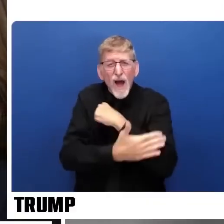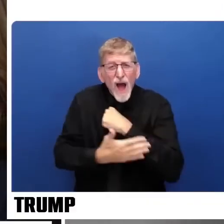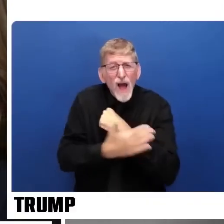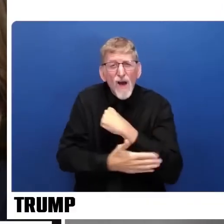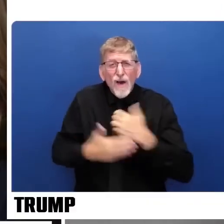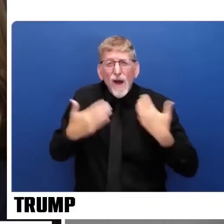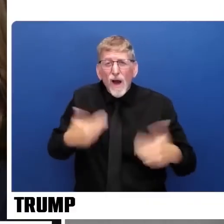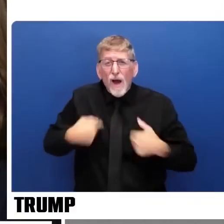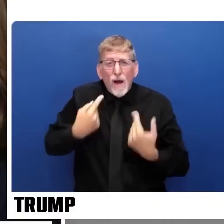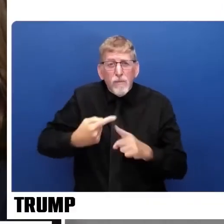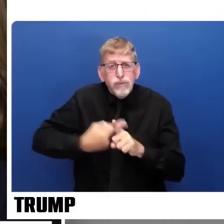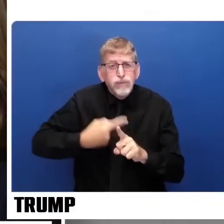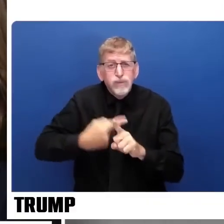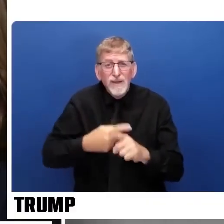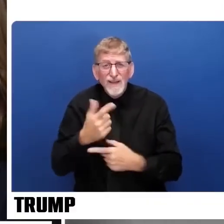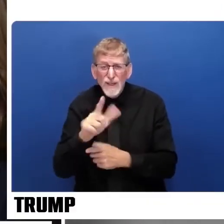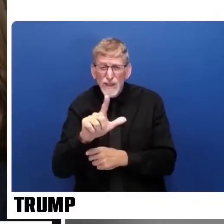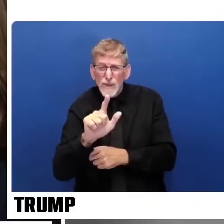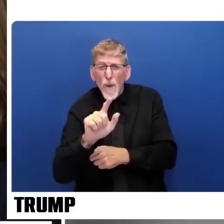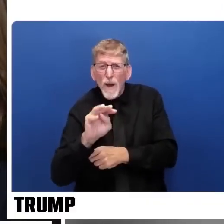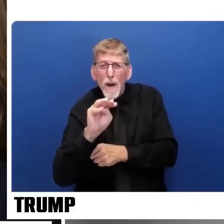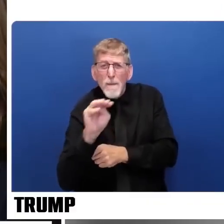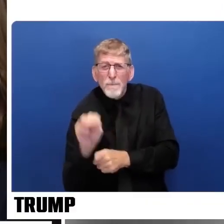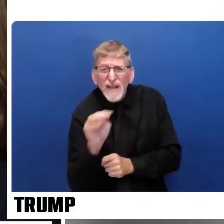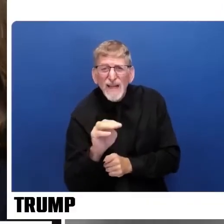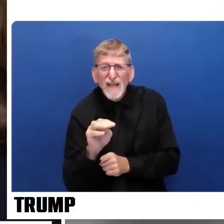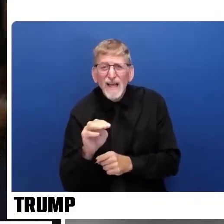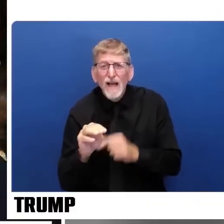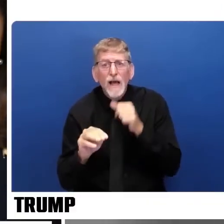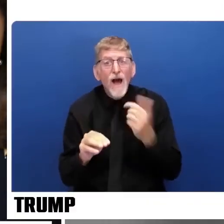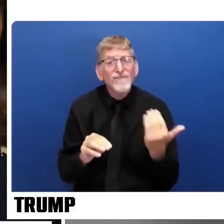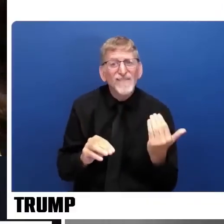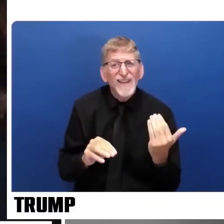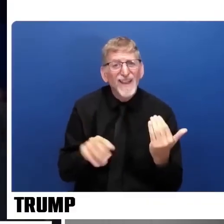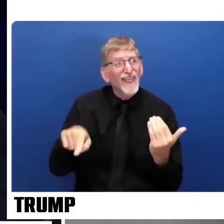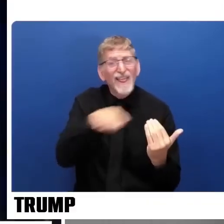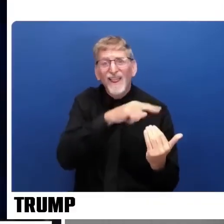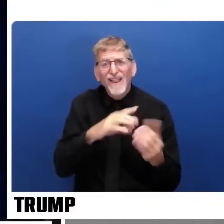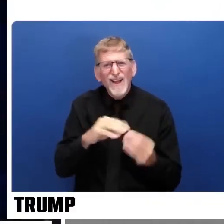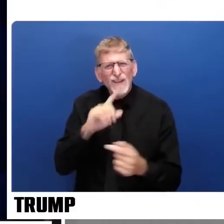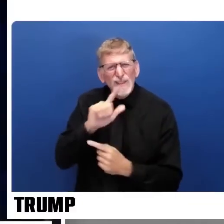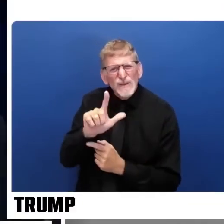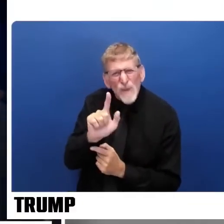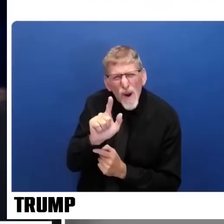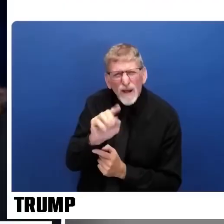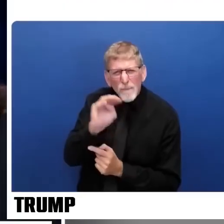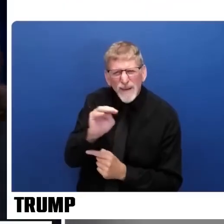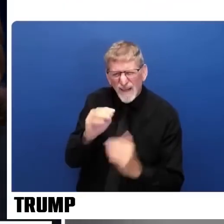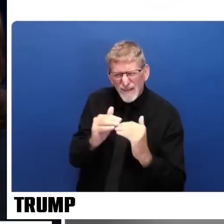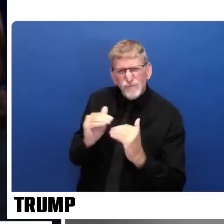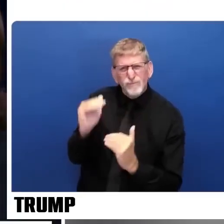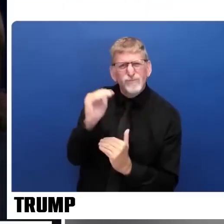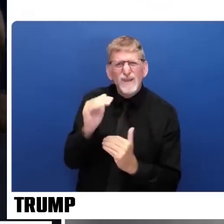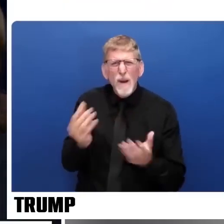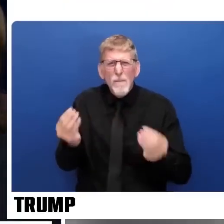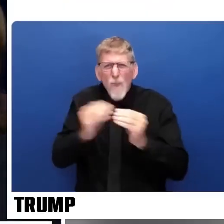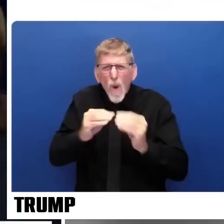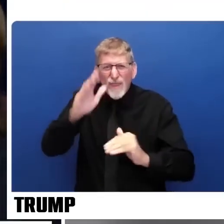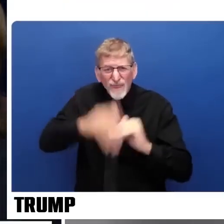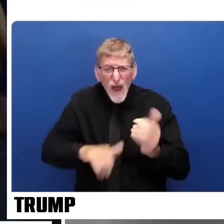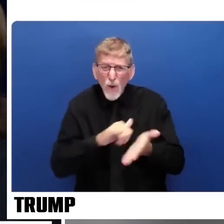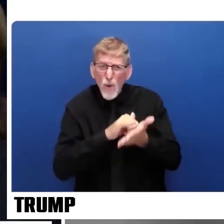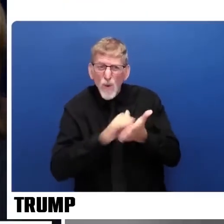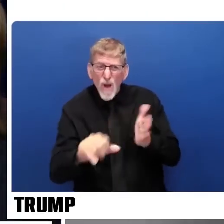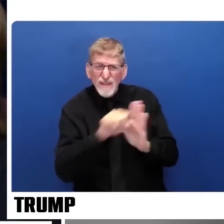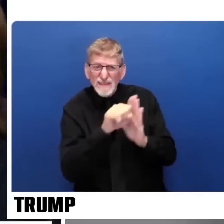not the 15 that people say, and I think it's a lot higher than the 21. That's bigger than New York State pouring in. And just look at what they're